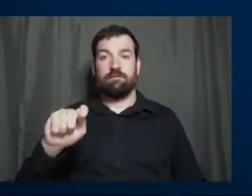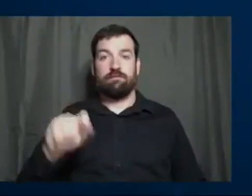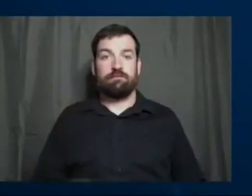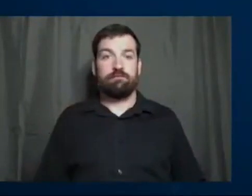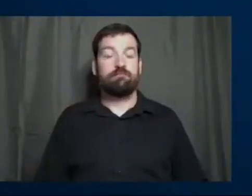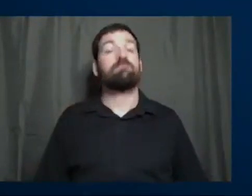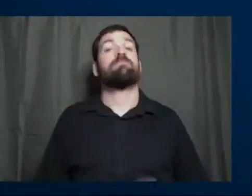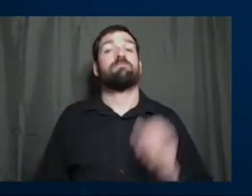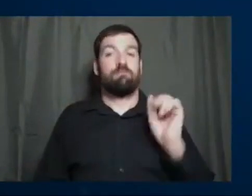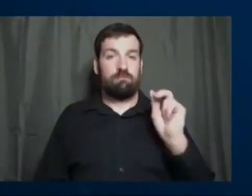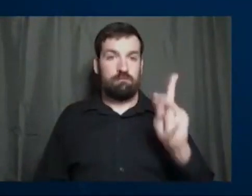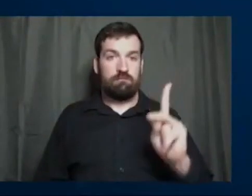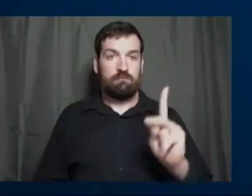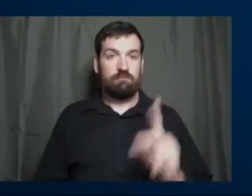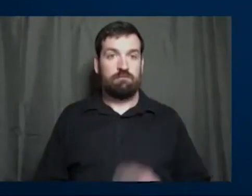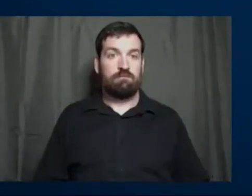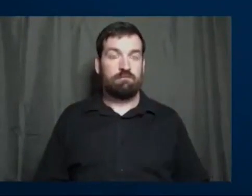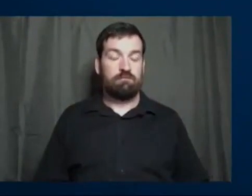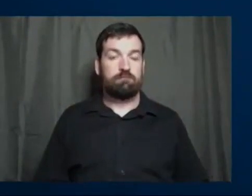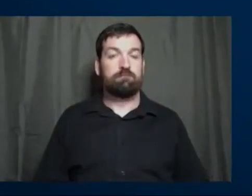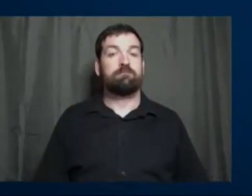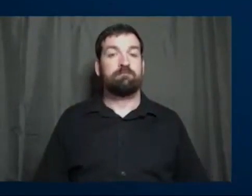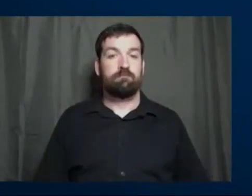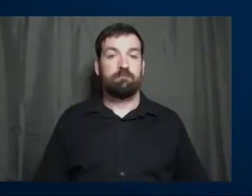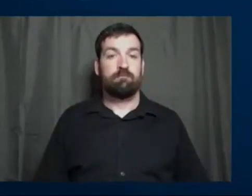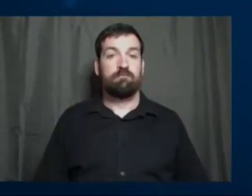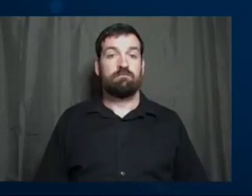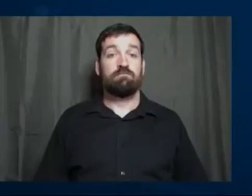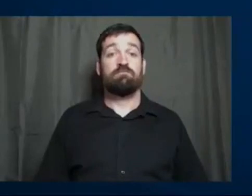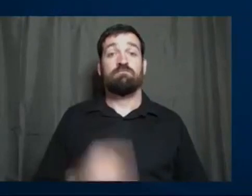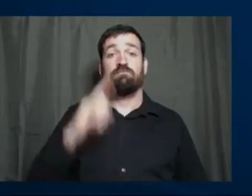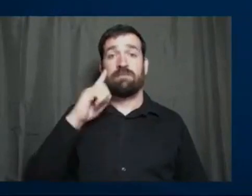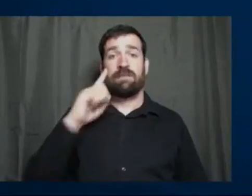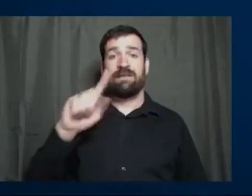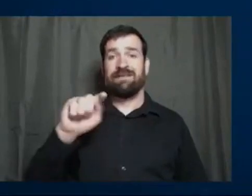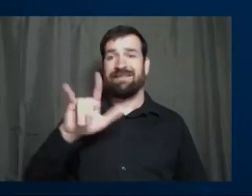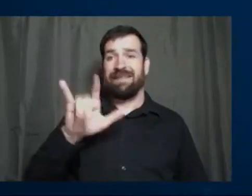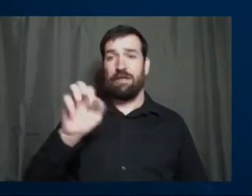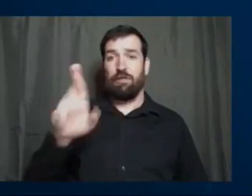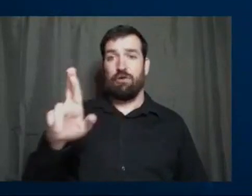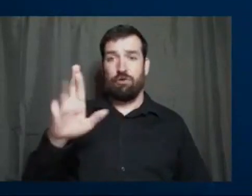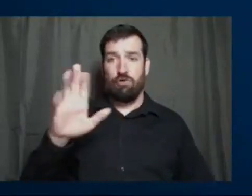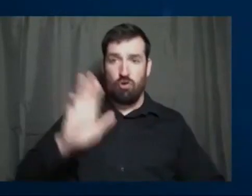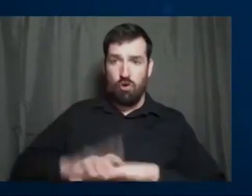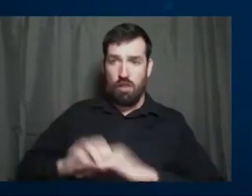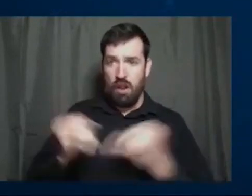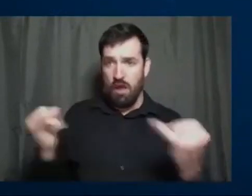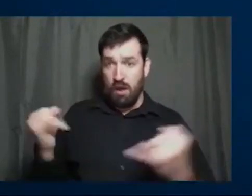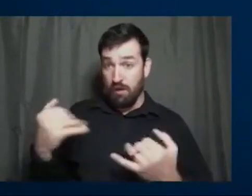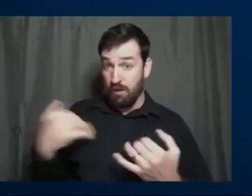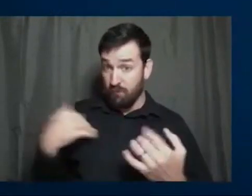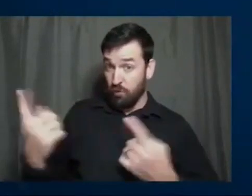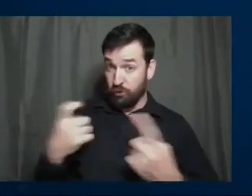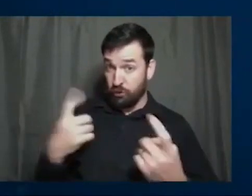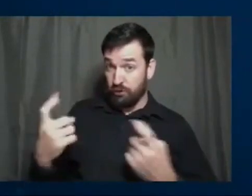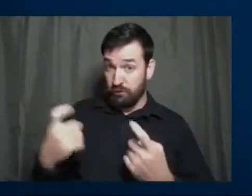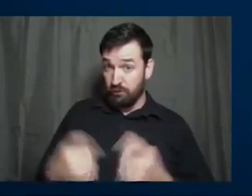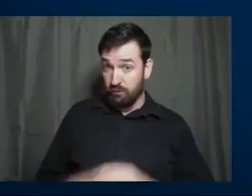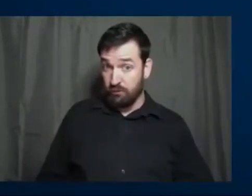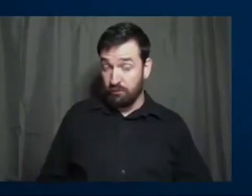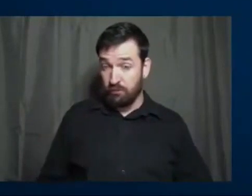Okay, and I think Taylor Himness is on the line. Taylor, did you have a question beyond that?